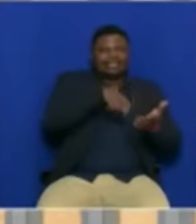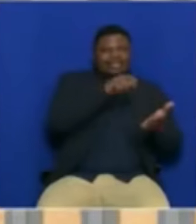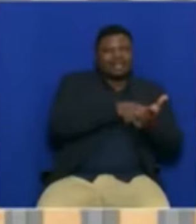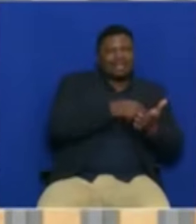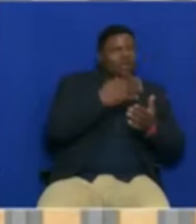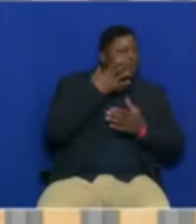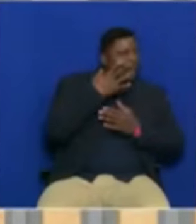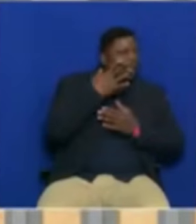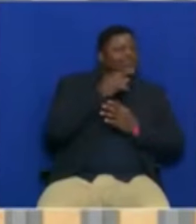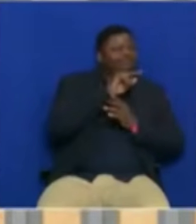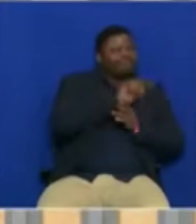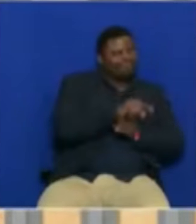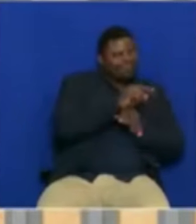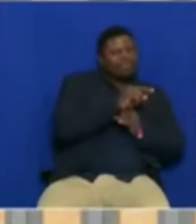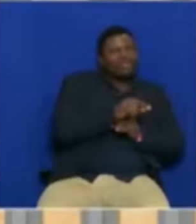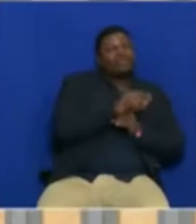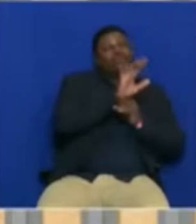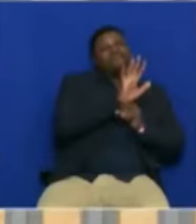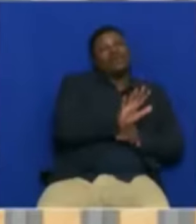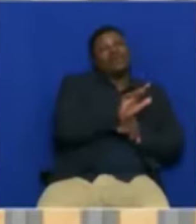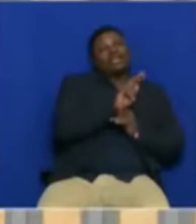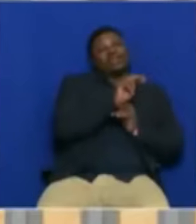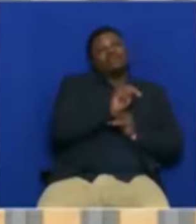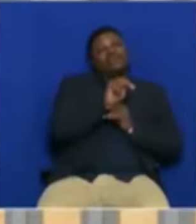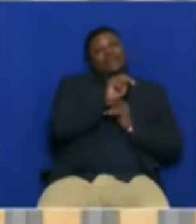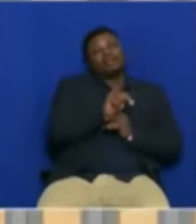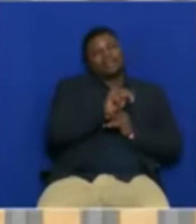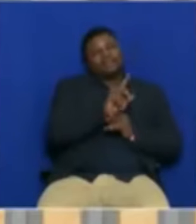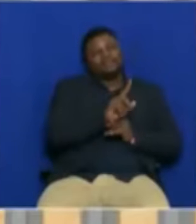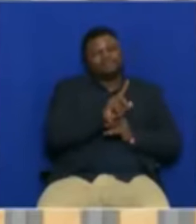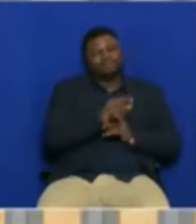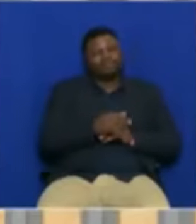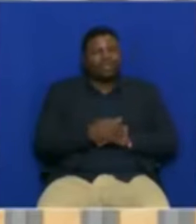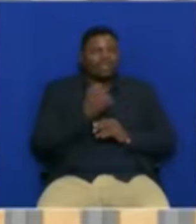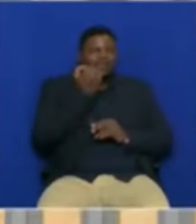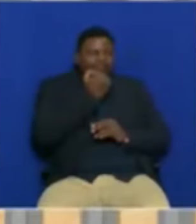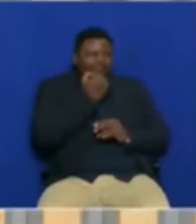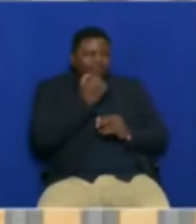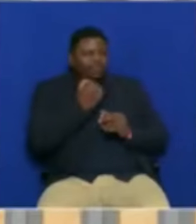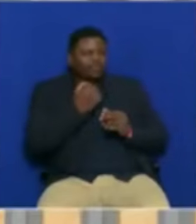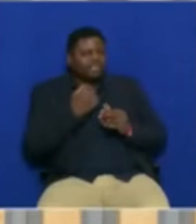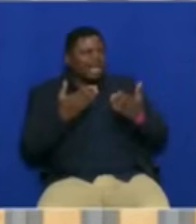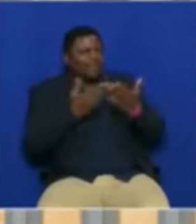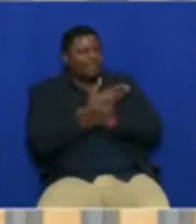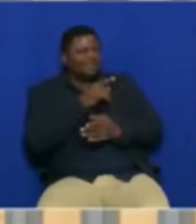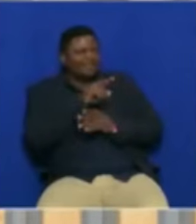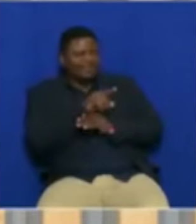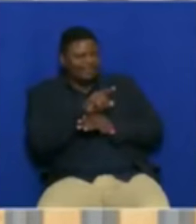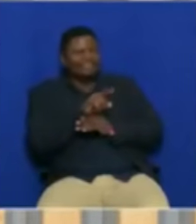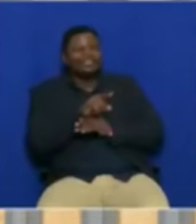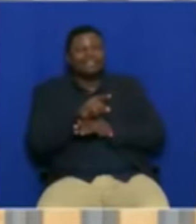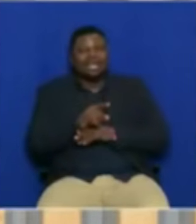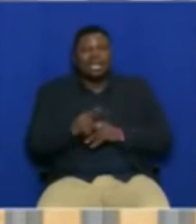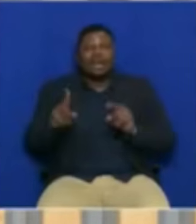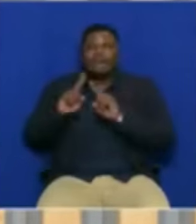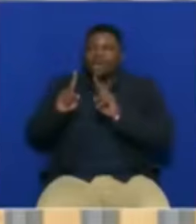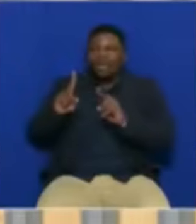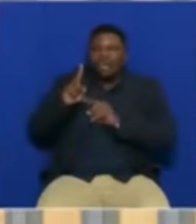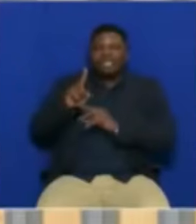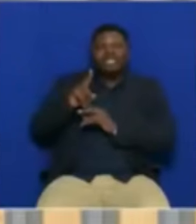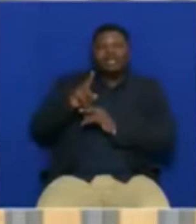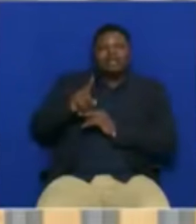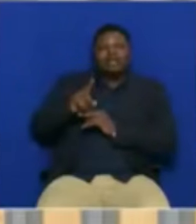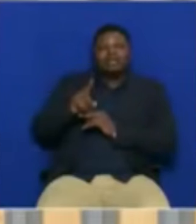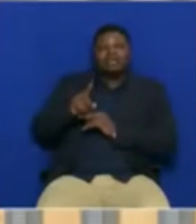I misunderstood you. I thought it was the date on which Major General Dada signed, so I was reading the 4th. I completely